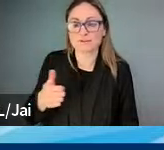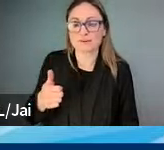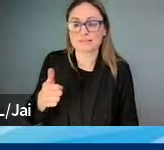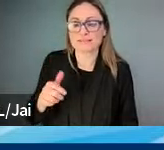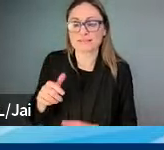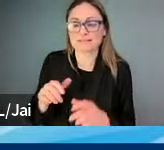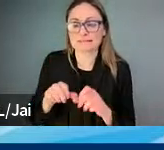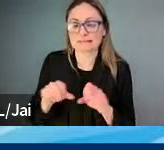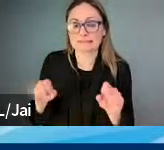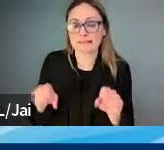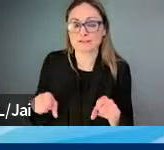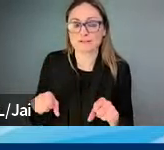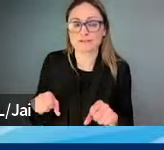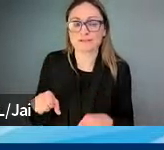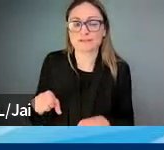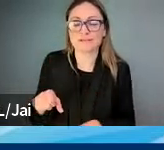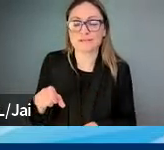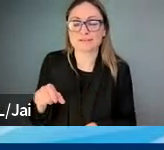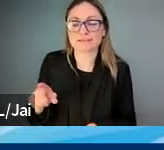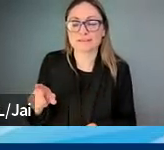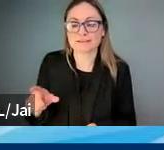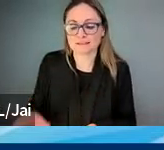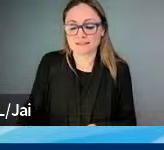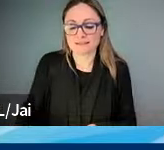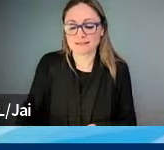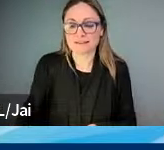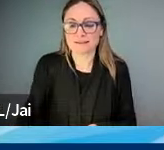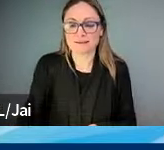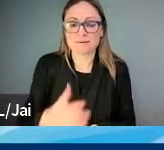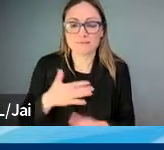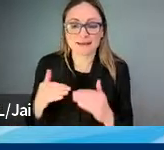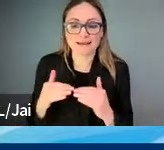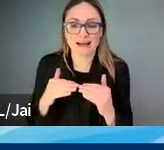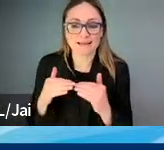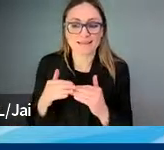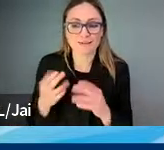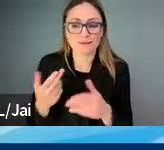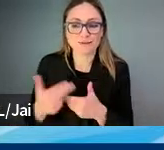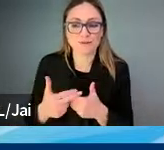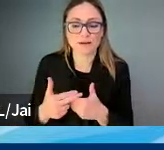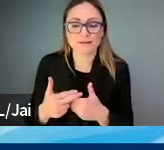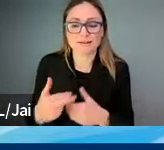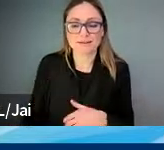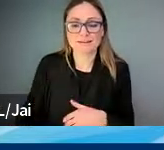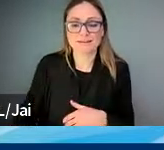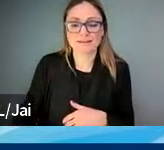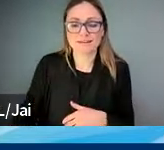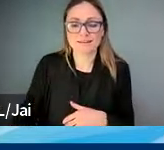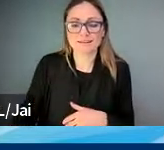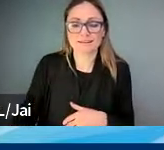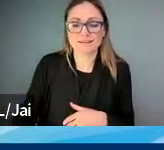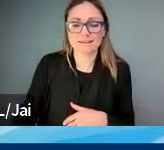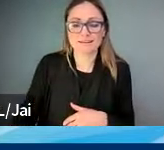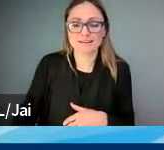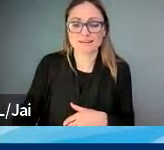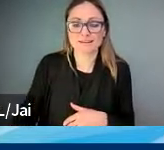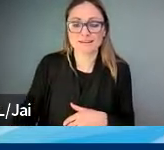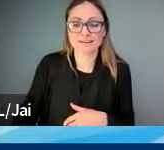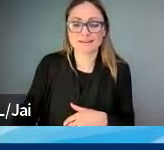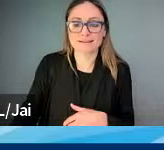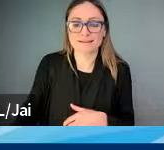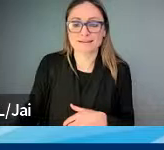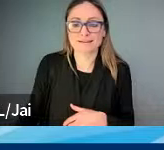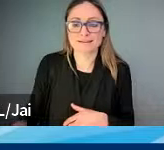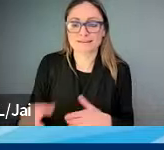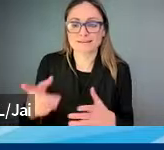Sure. Thank you. And actually, a colleague of mine joined, and he's presented to you before. I think he'll maybe, Nolan. Yeah. You're on. You can start and